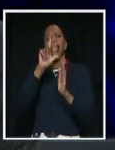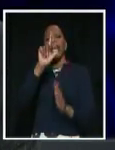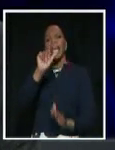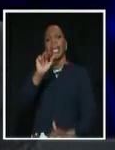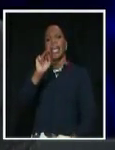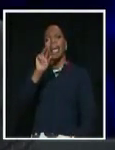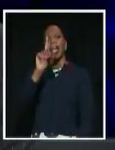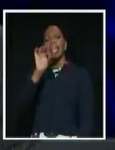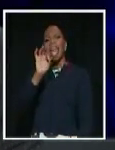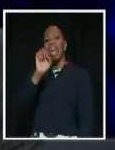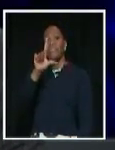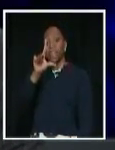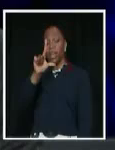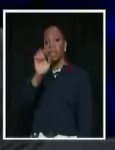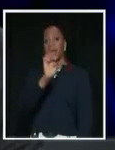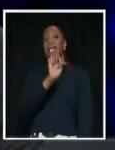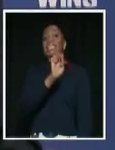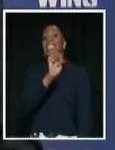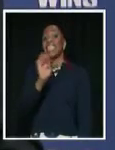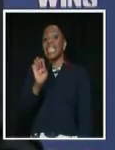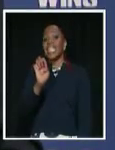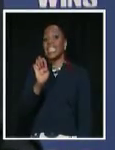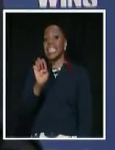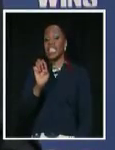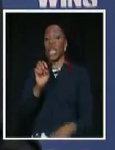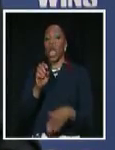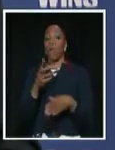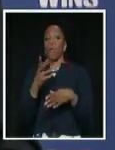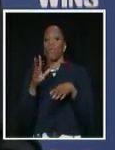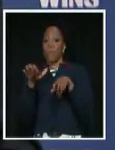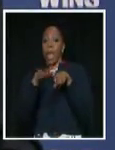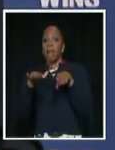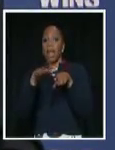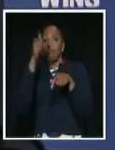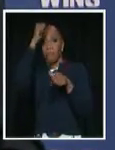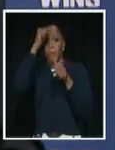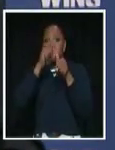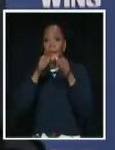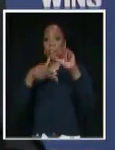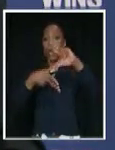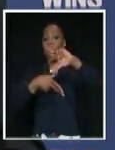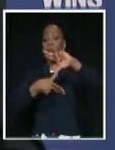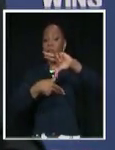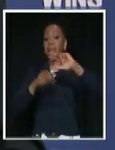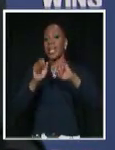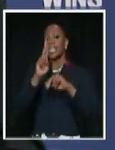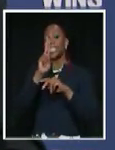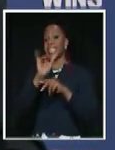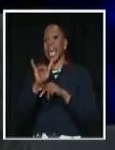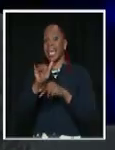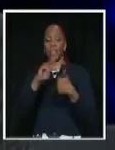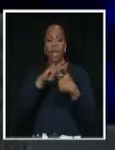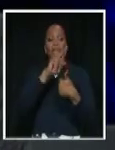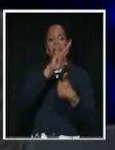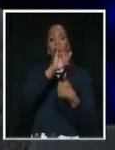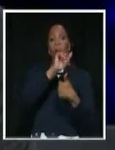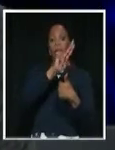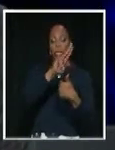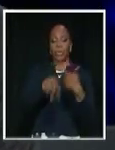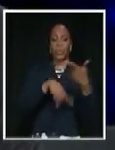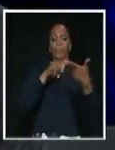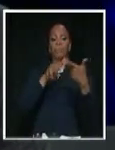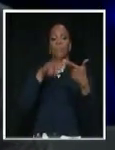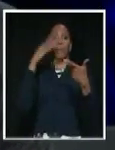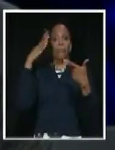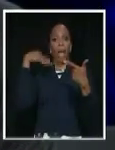East River? And given how sandy floodwaters overwhelmed our shoreline, most notably places like NYU and Bellevue hospitals, how is